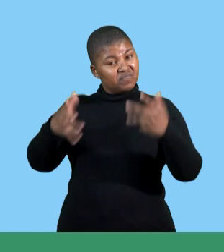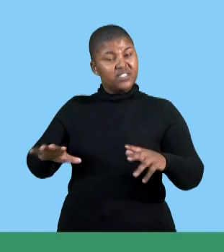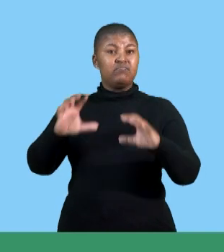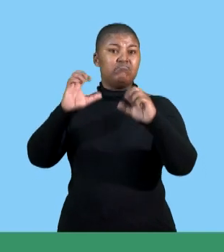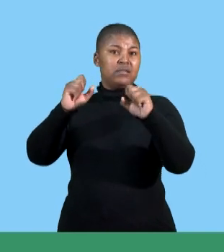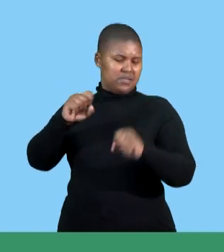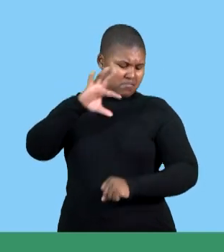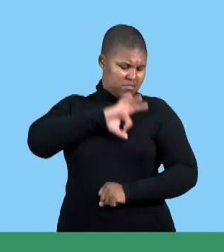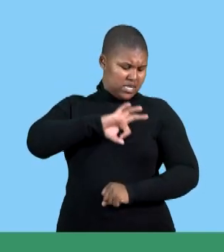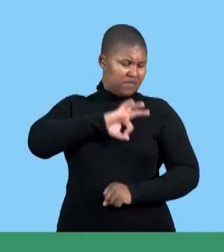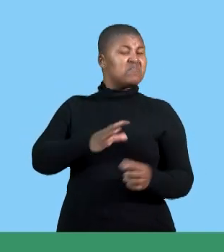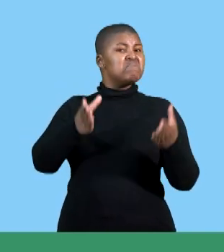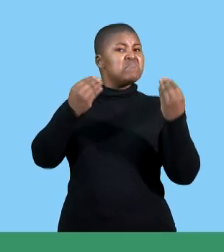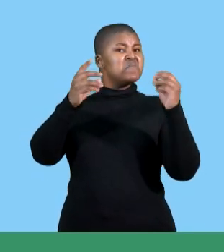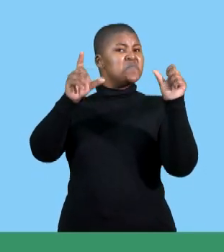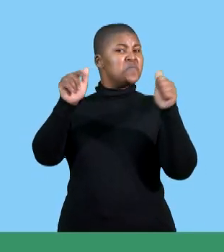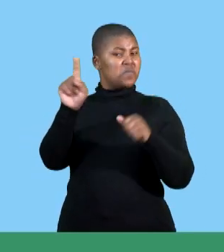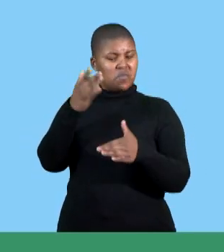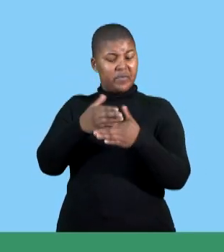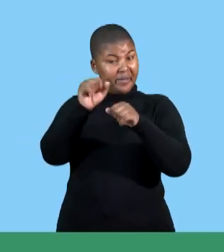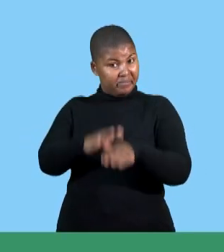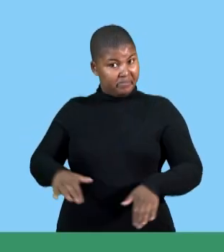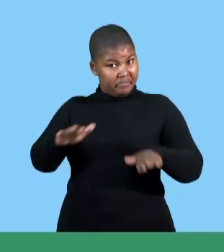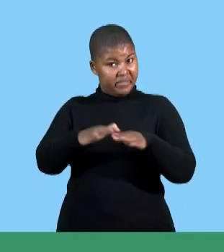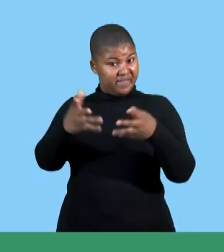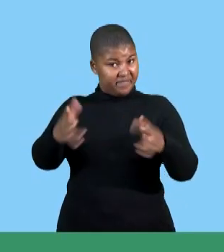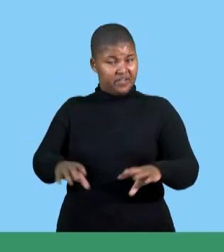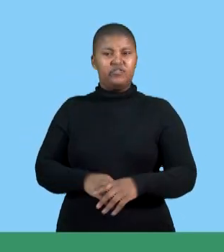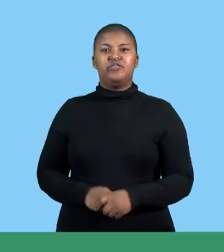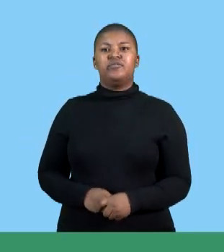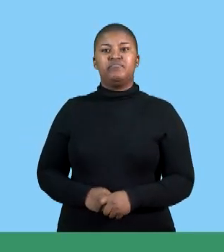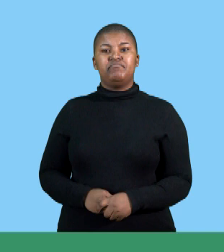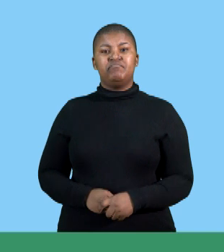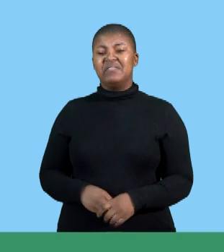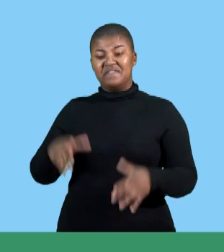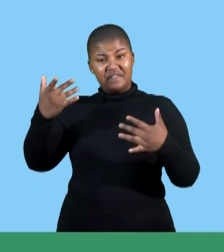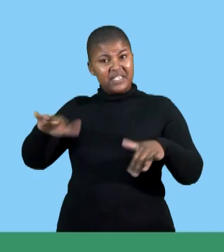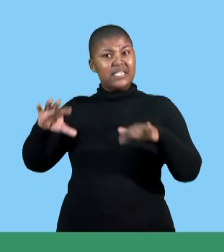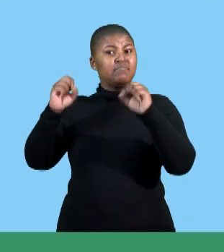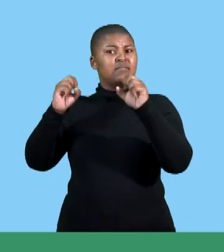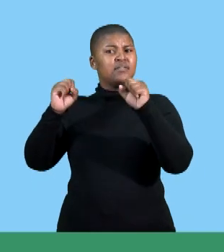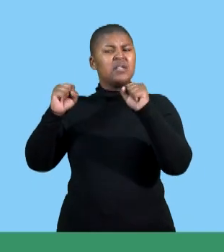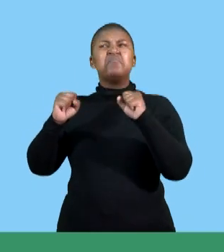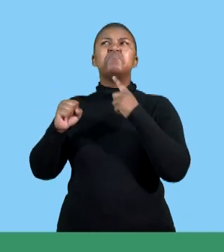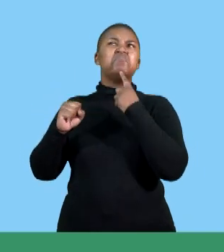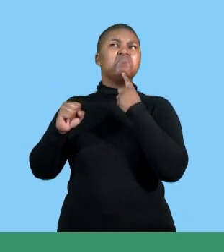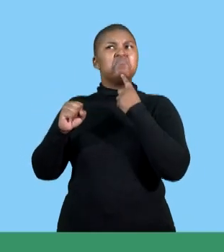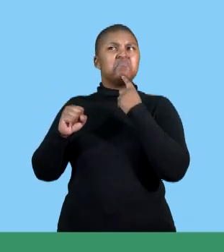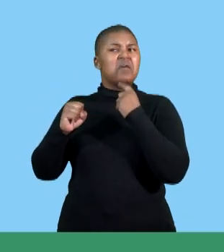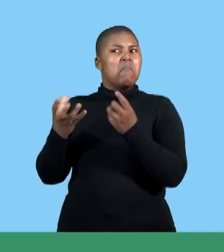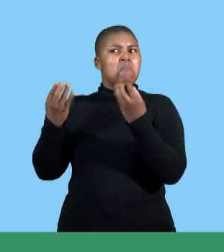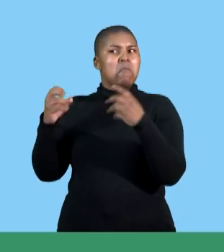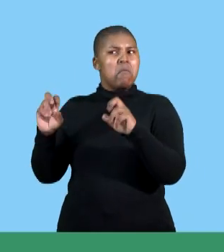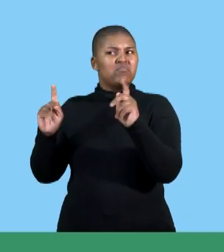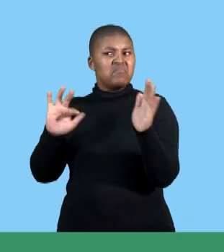about the benefits of creative thinking in the workplace. Then we also focused on the use of creative thinking to